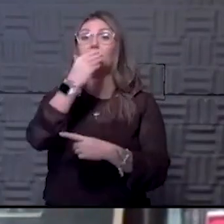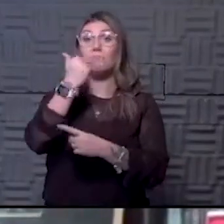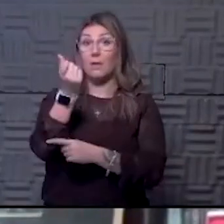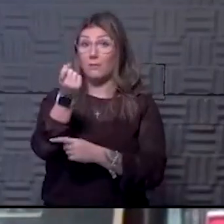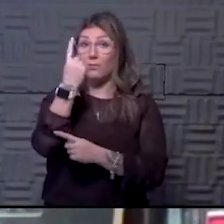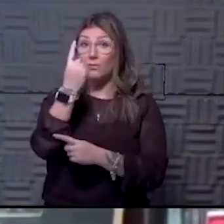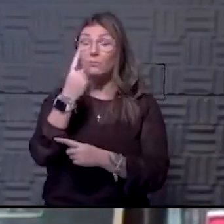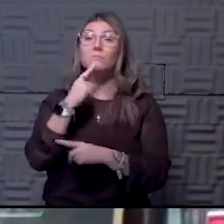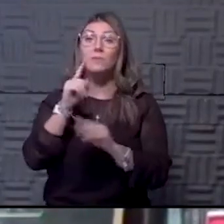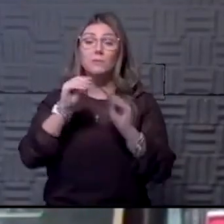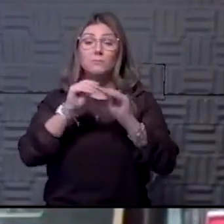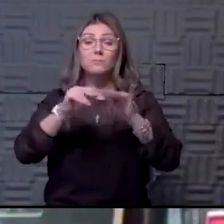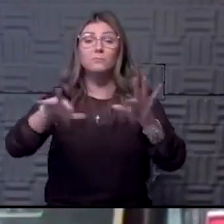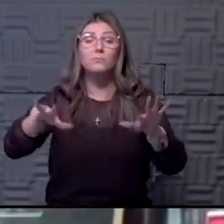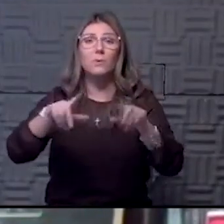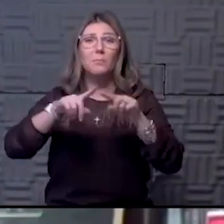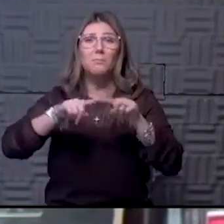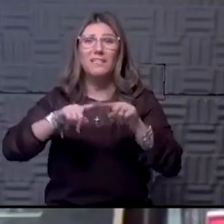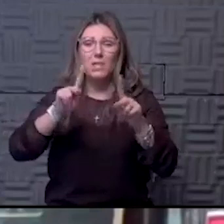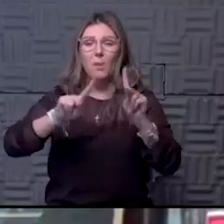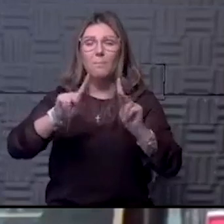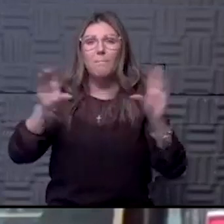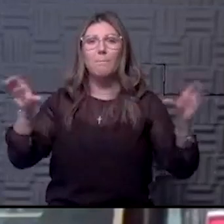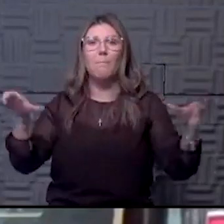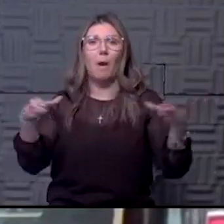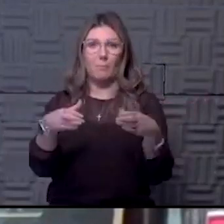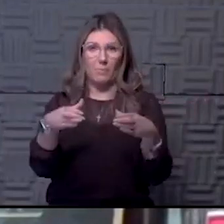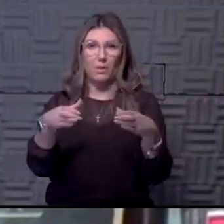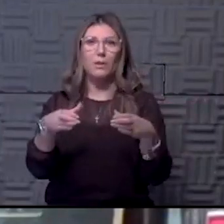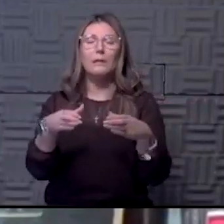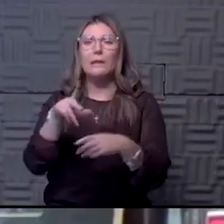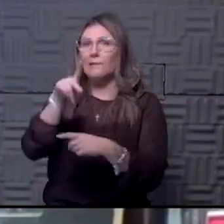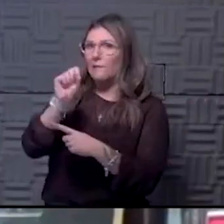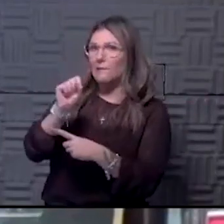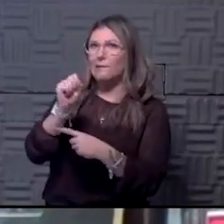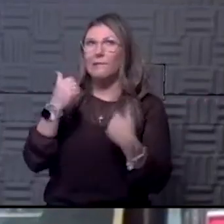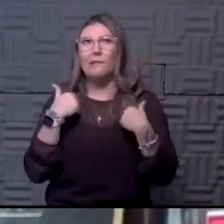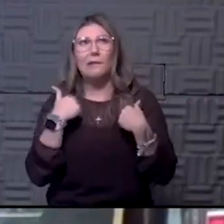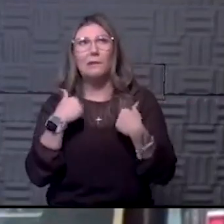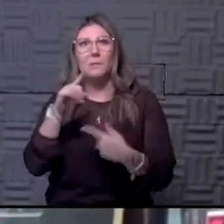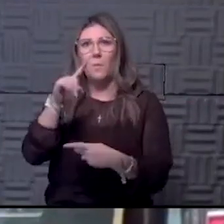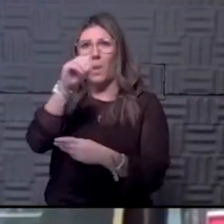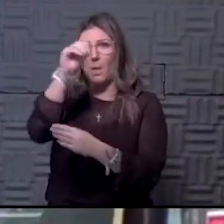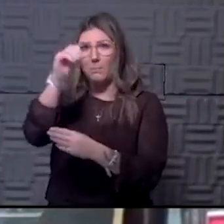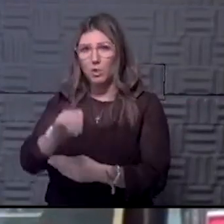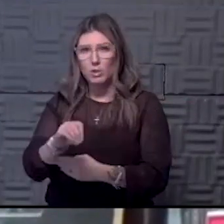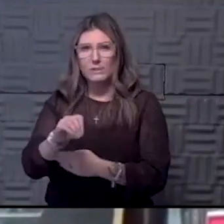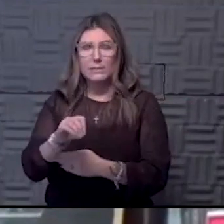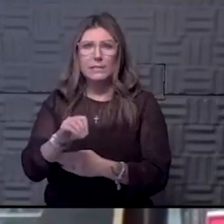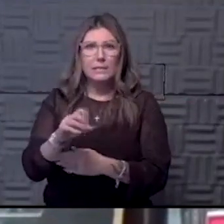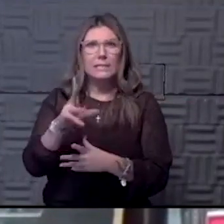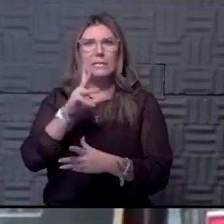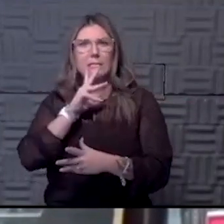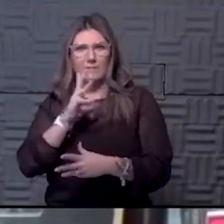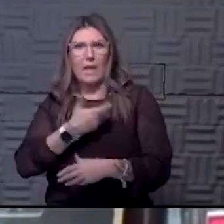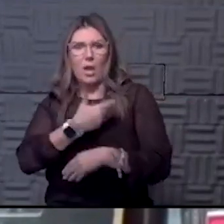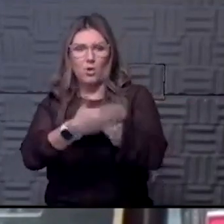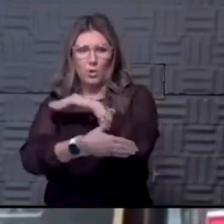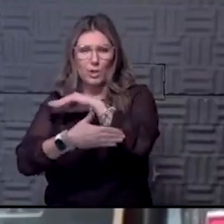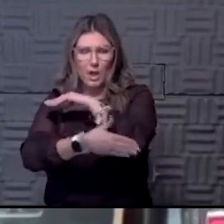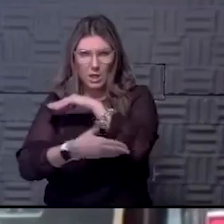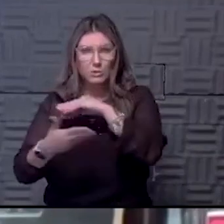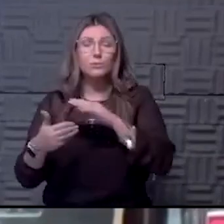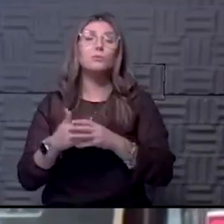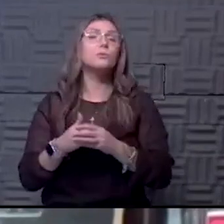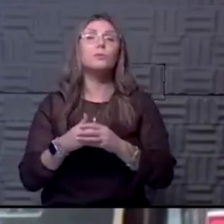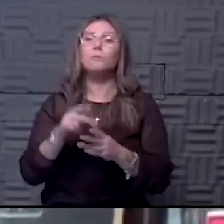it, is distributed based upon population. And Kansas has about 1% of the population of our country. And Kansas